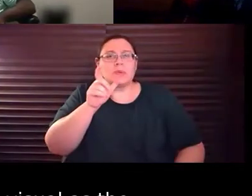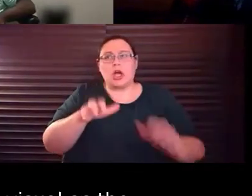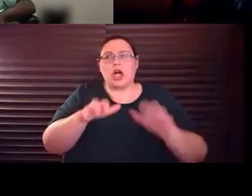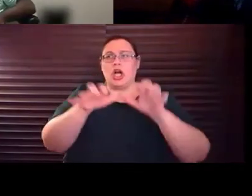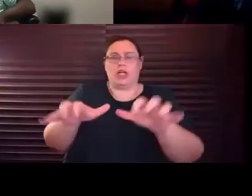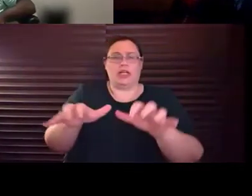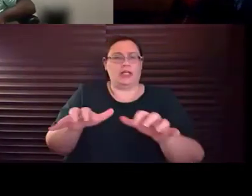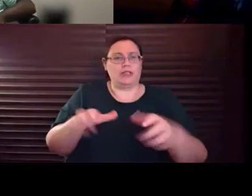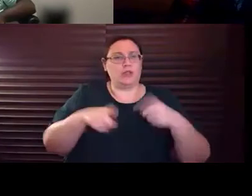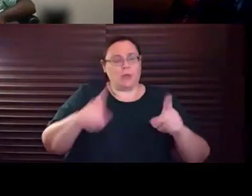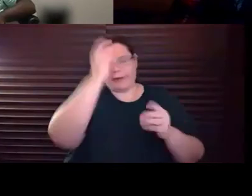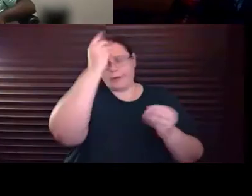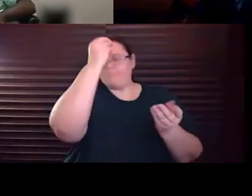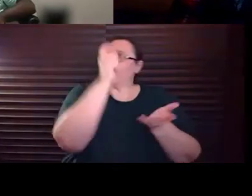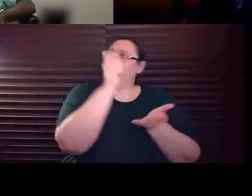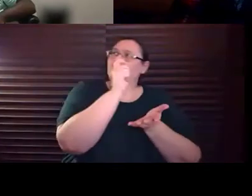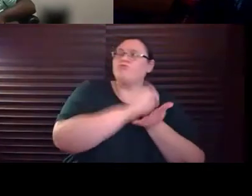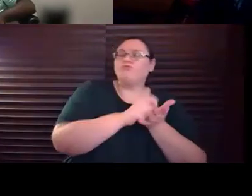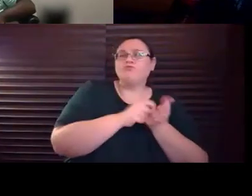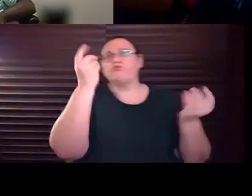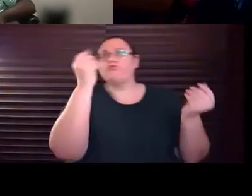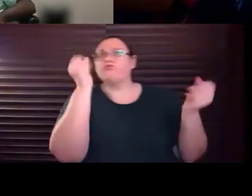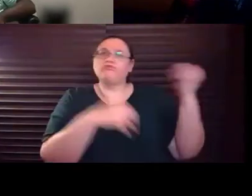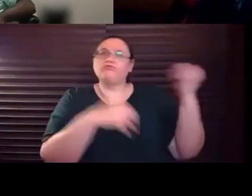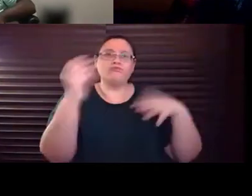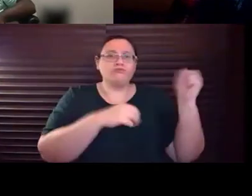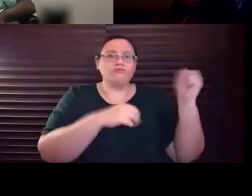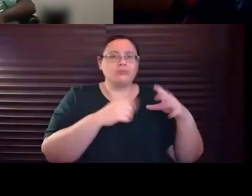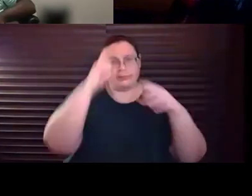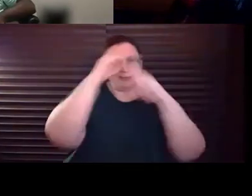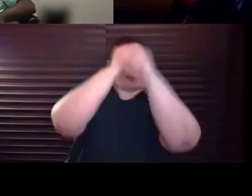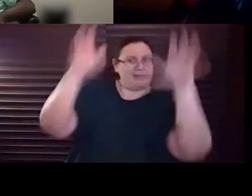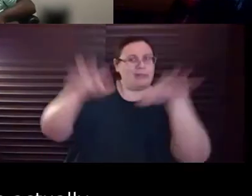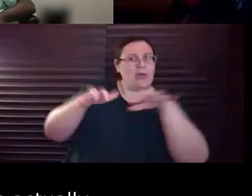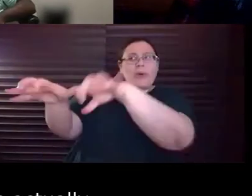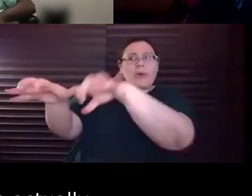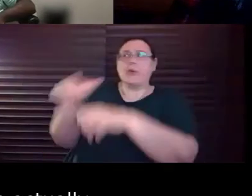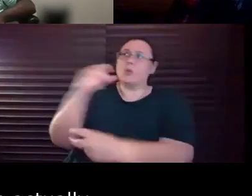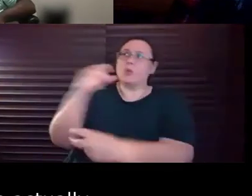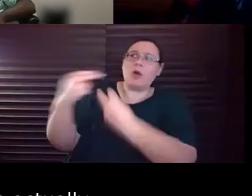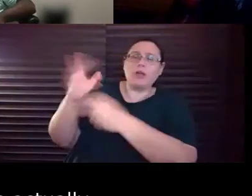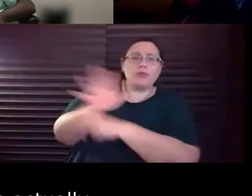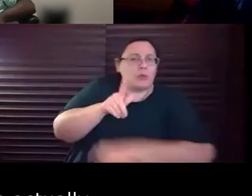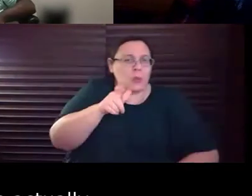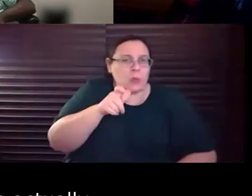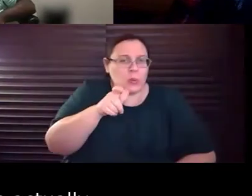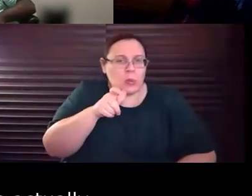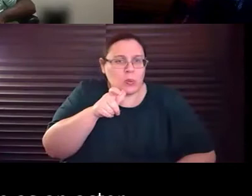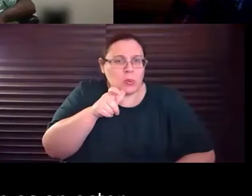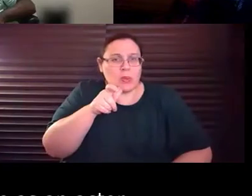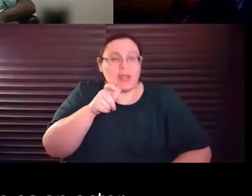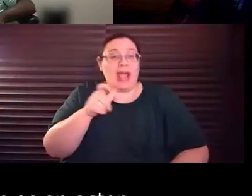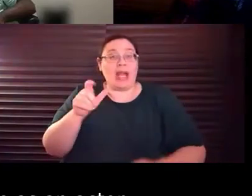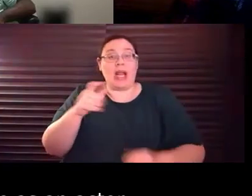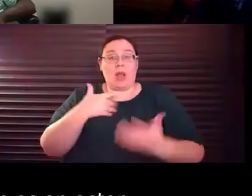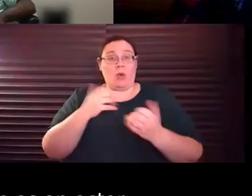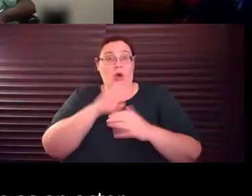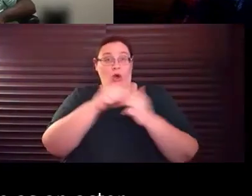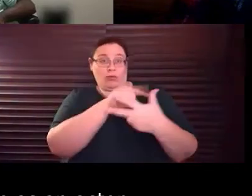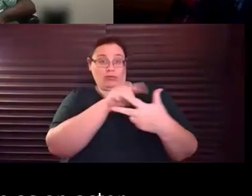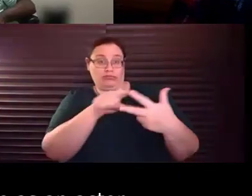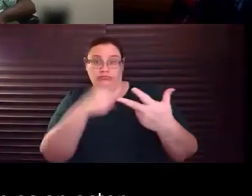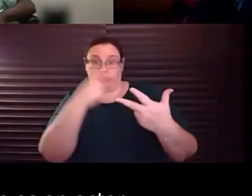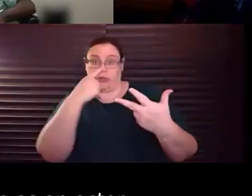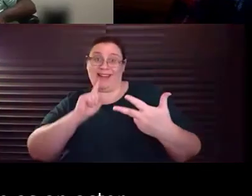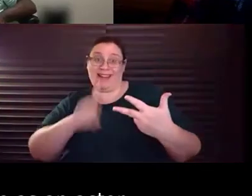were writing and producing? And this question actually is for each of you, because